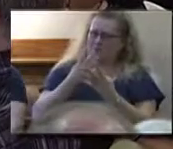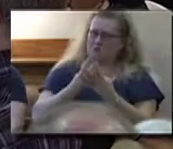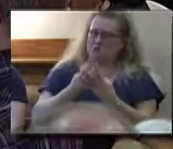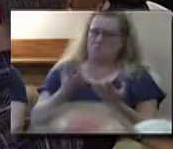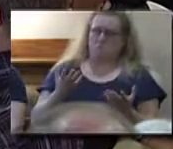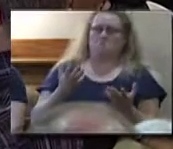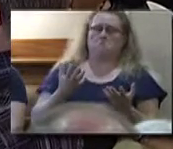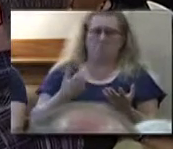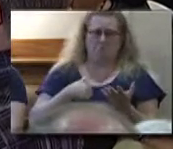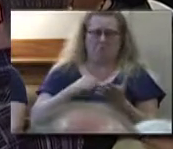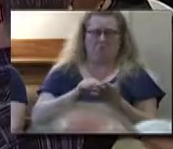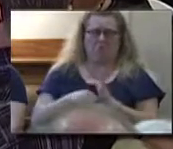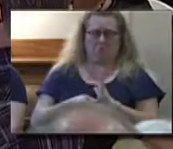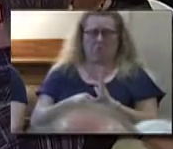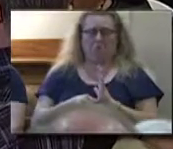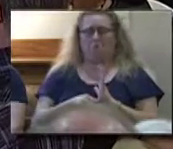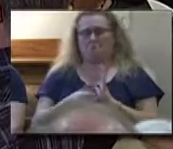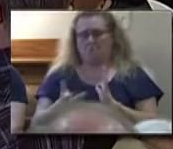really impressed.